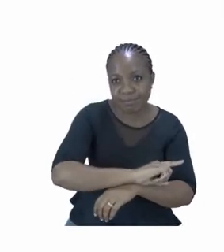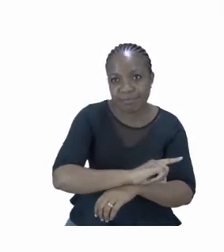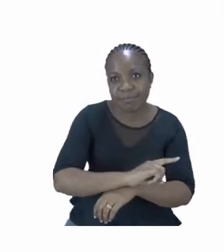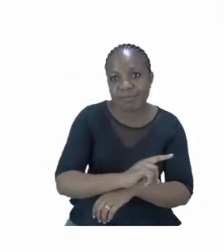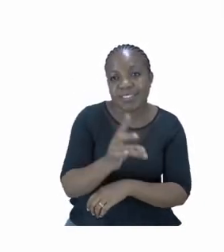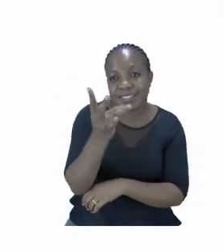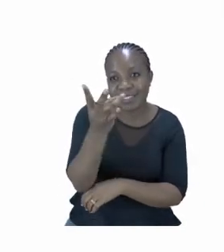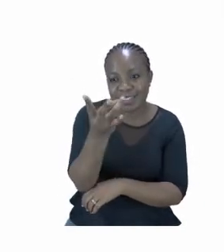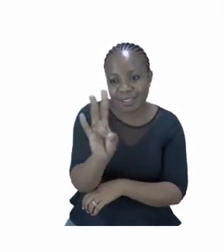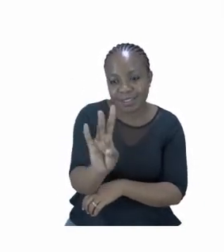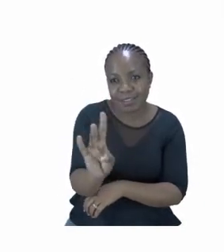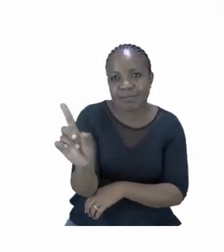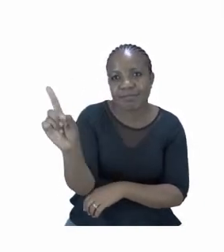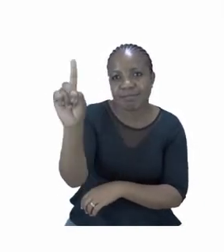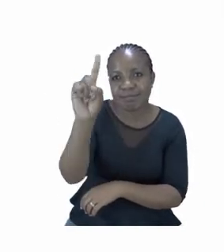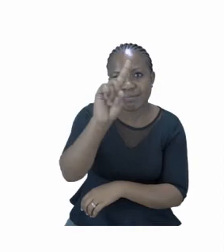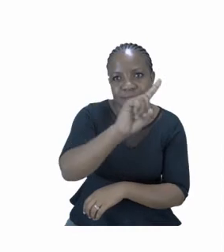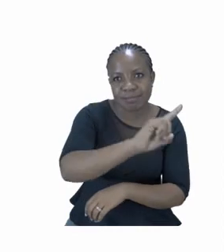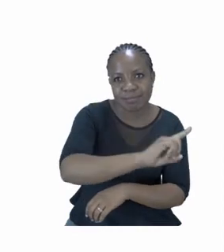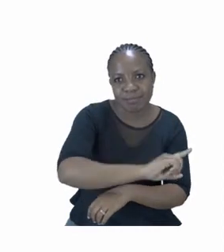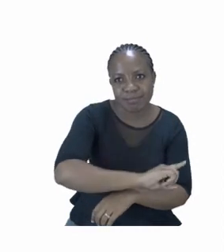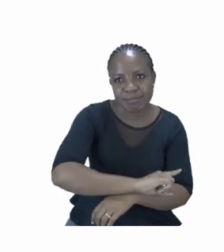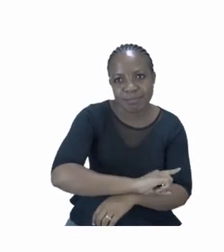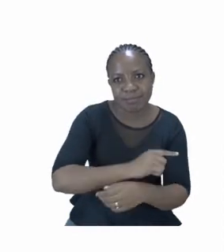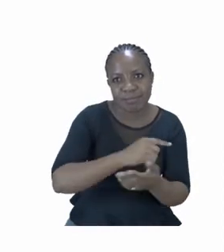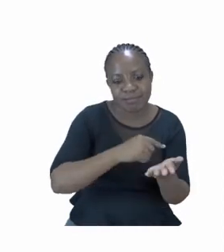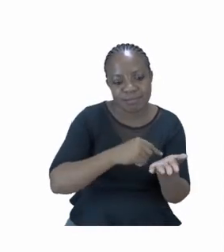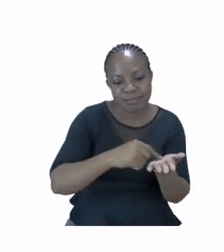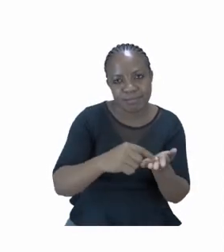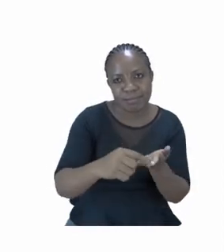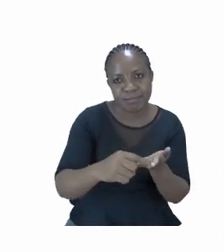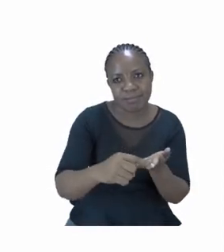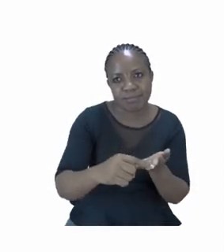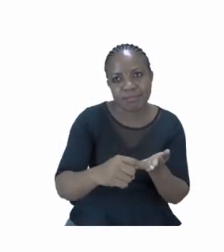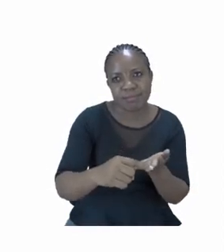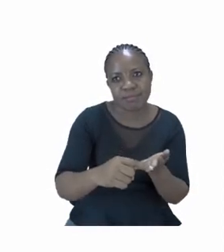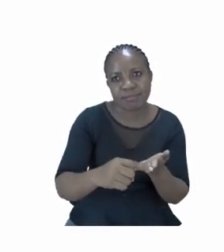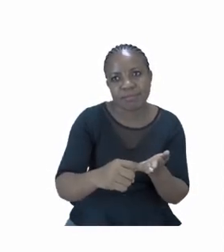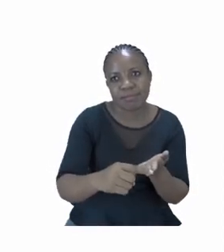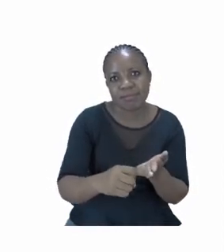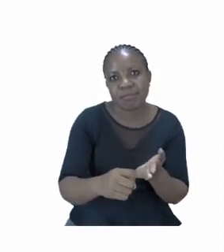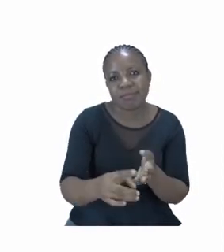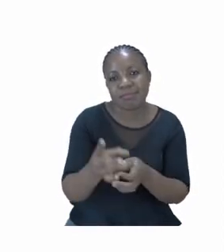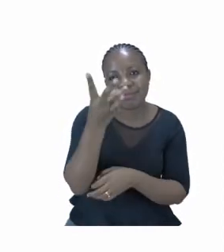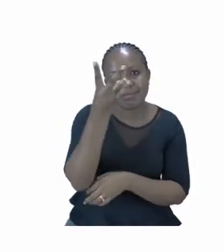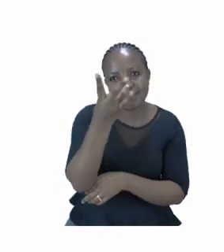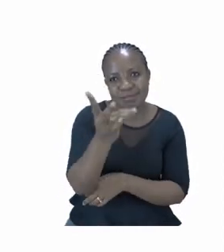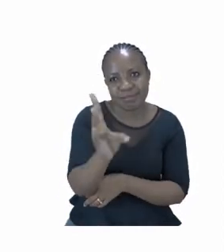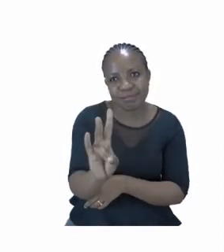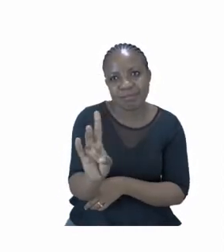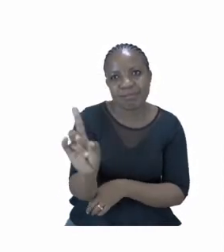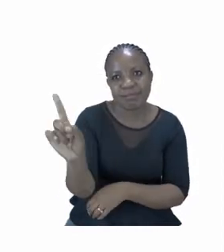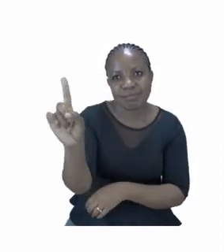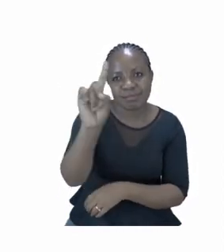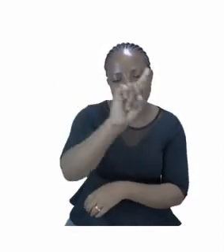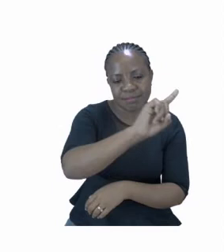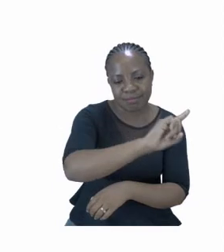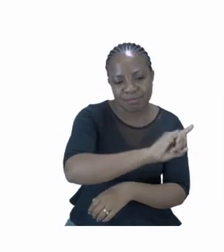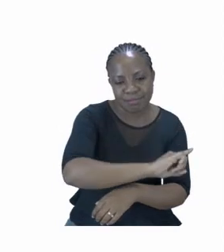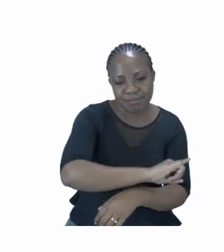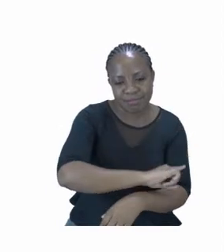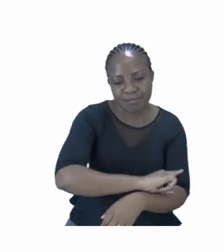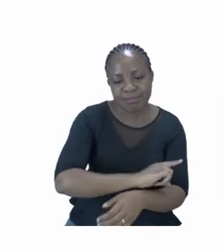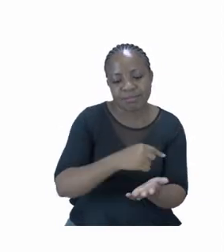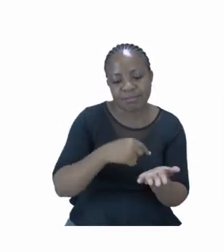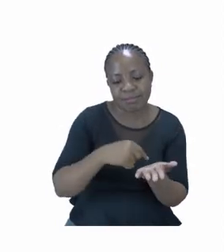are 7 days in a week. There are 7 days. There